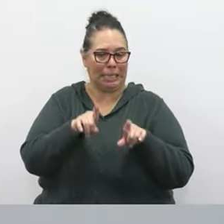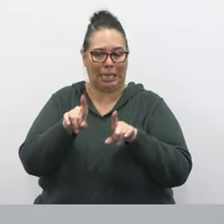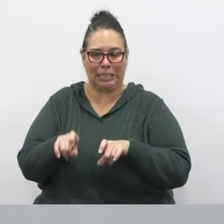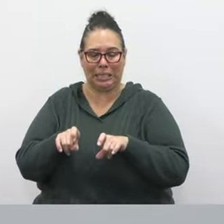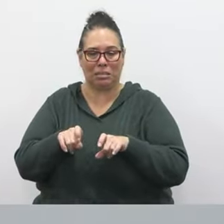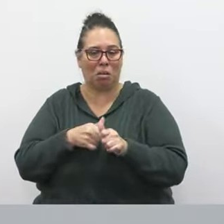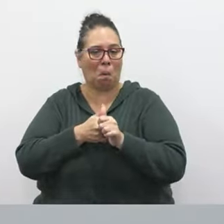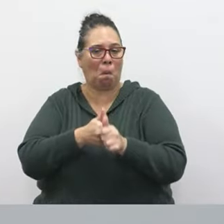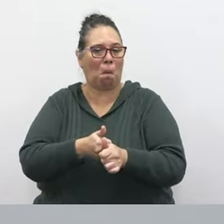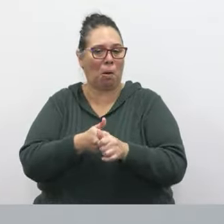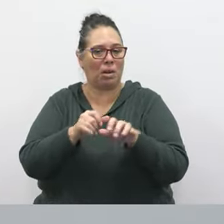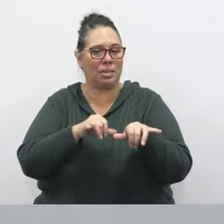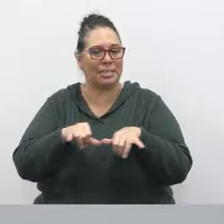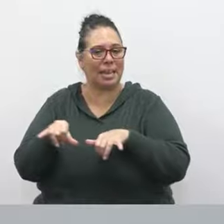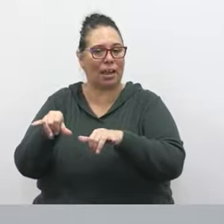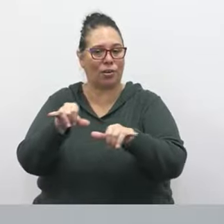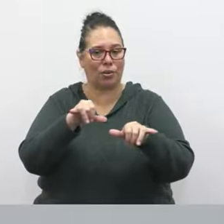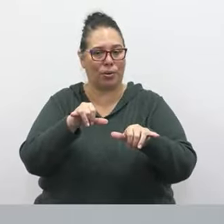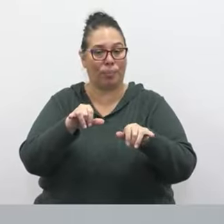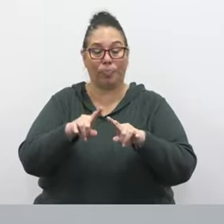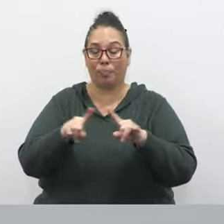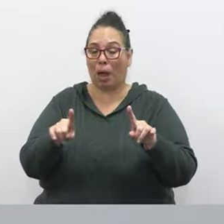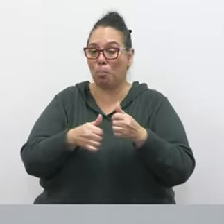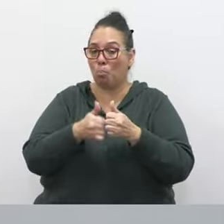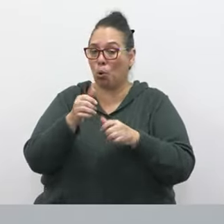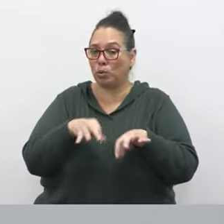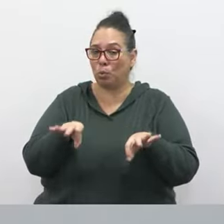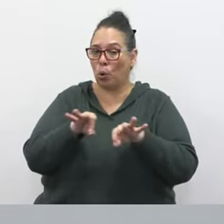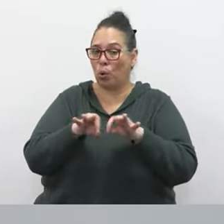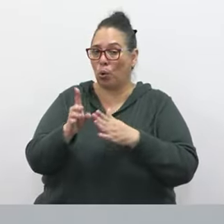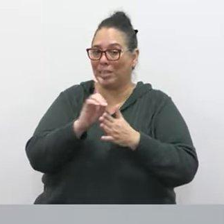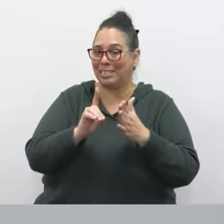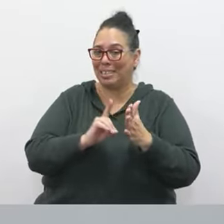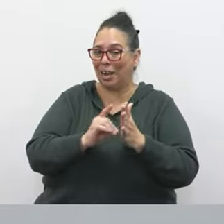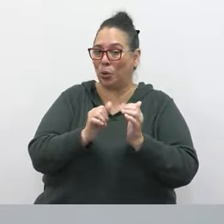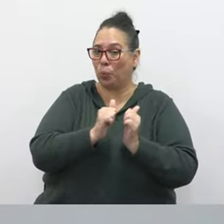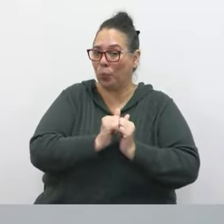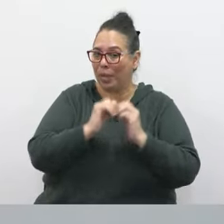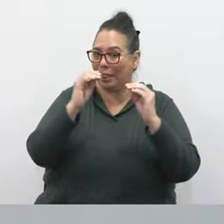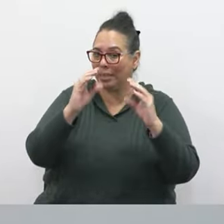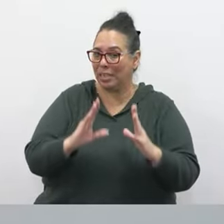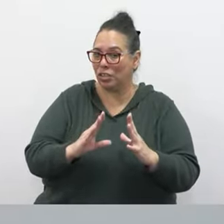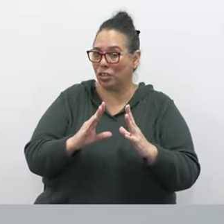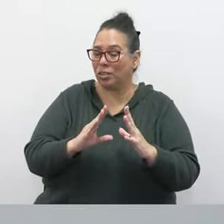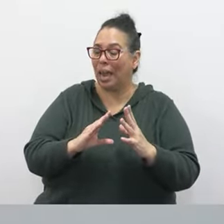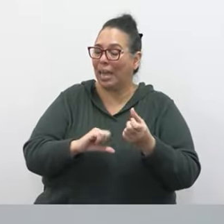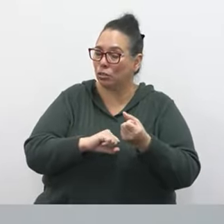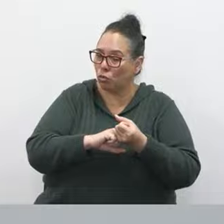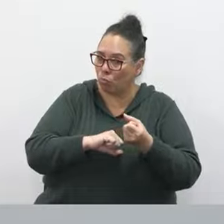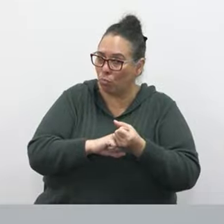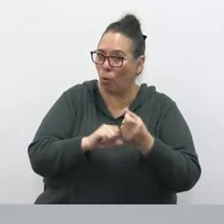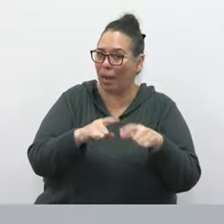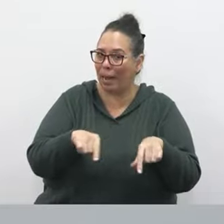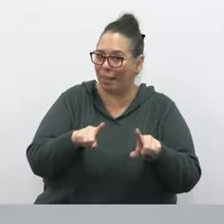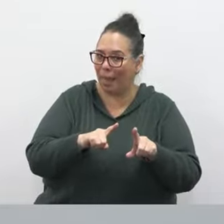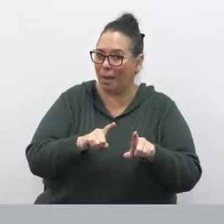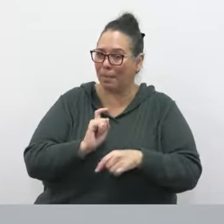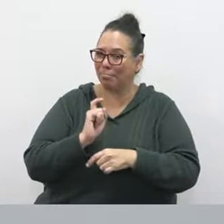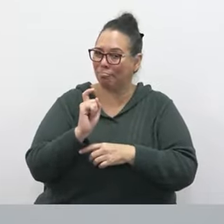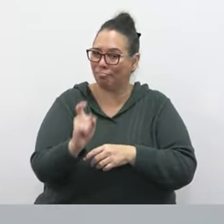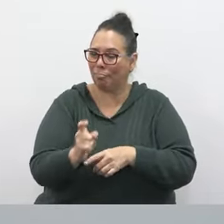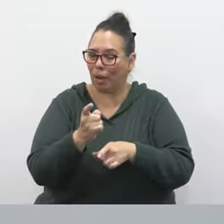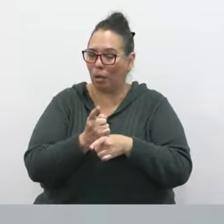but most importantly, that we're designing with our teachers and supporting them in being able to administer